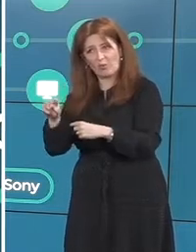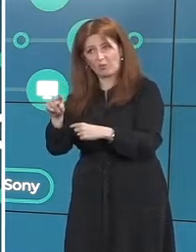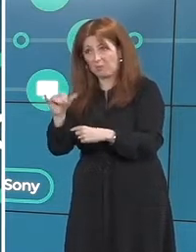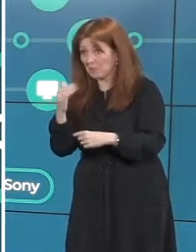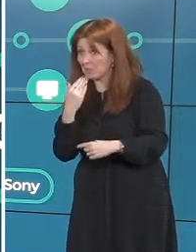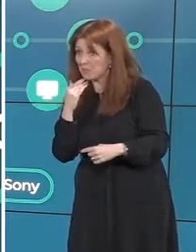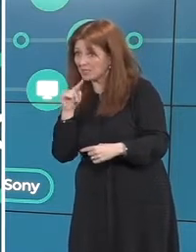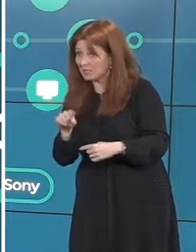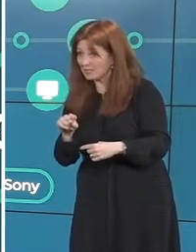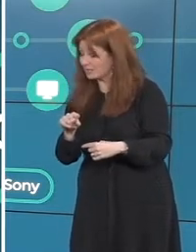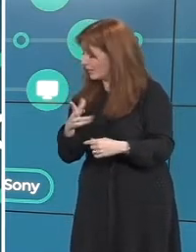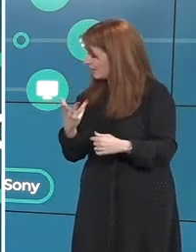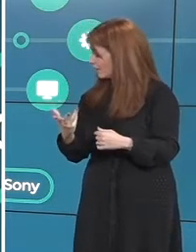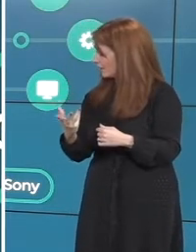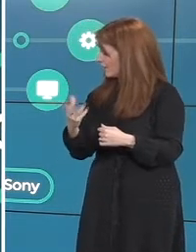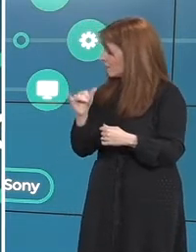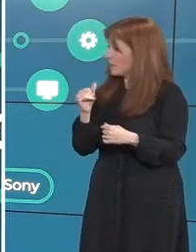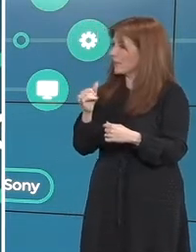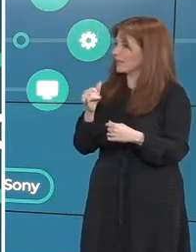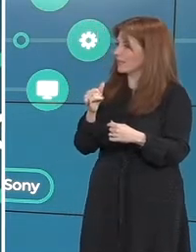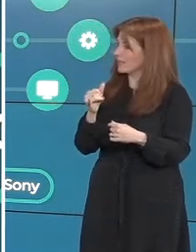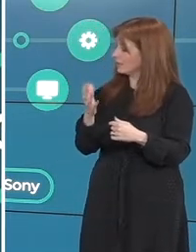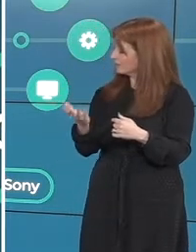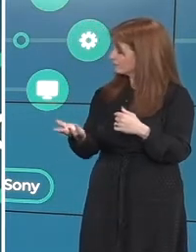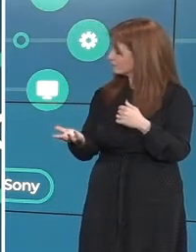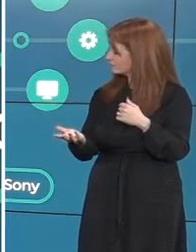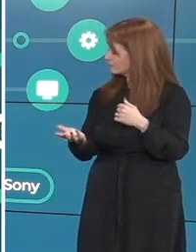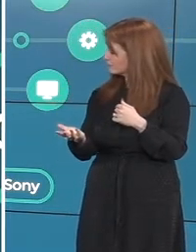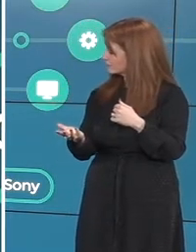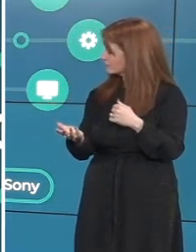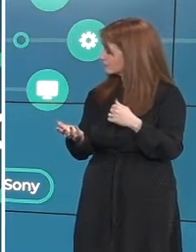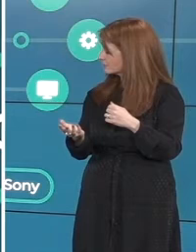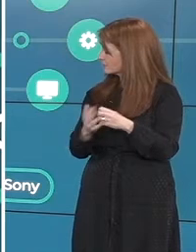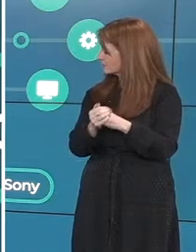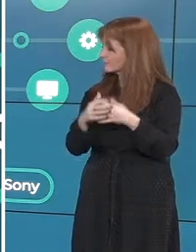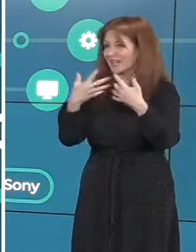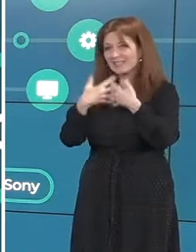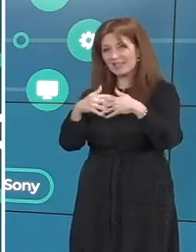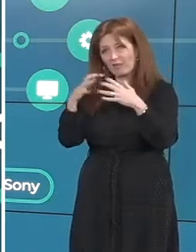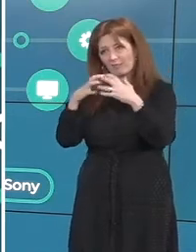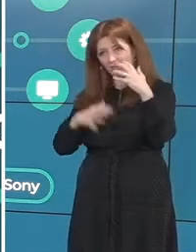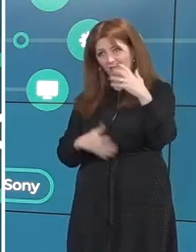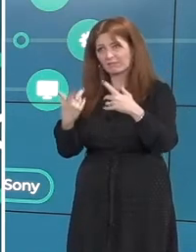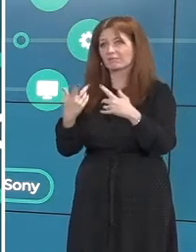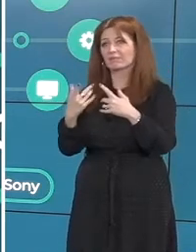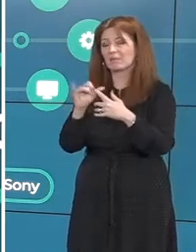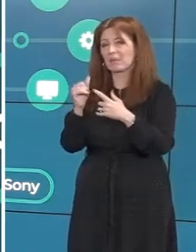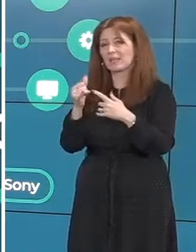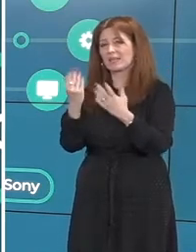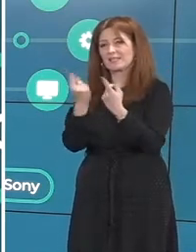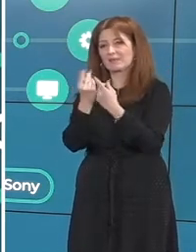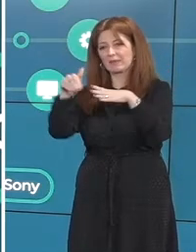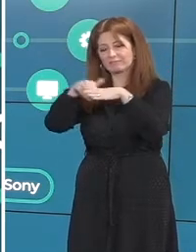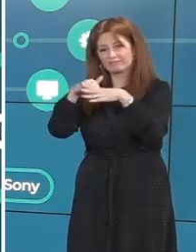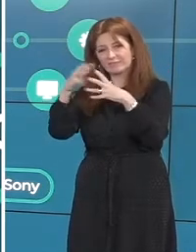our technology, or is it the way that they use technology? And once we're sure it's something inside our technology, then we